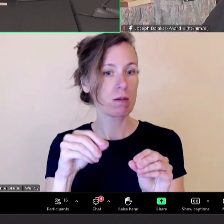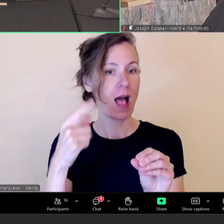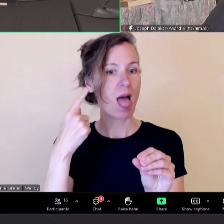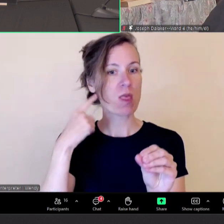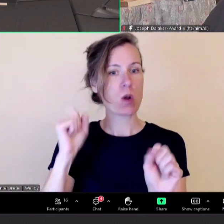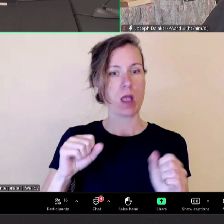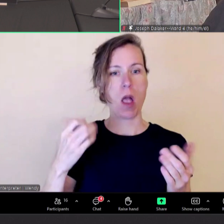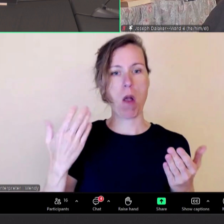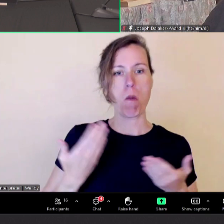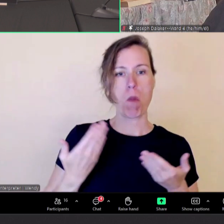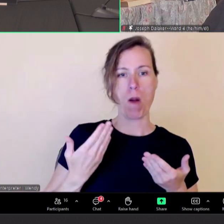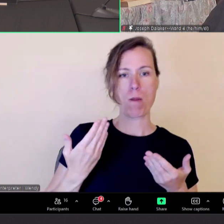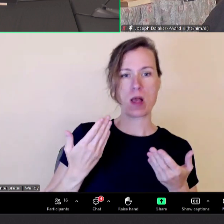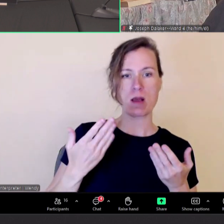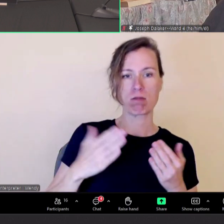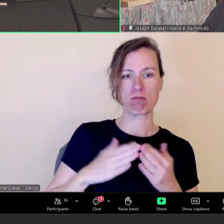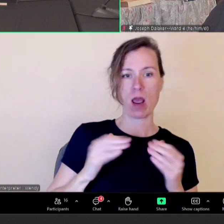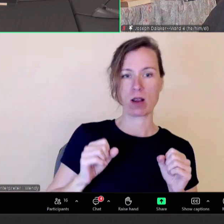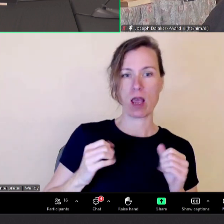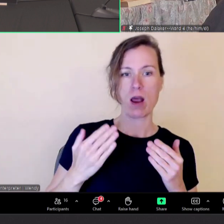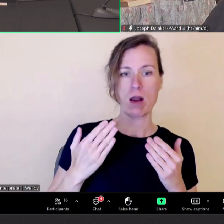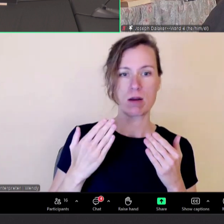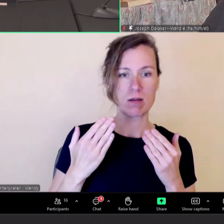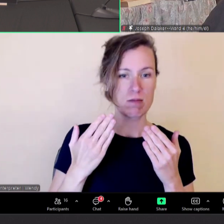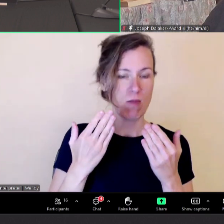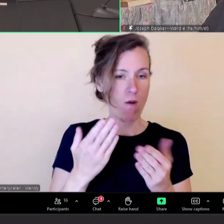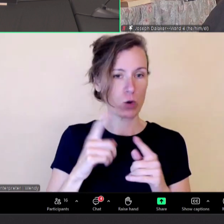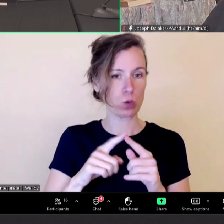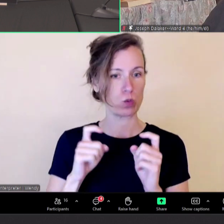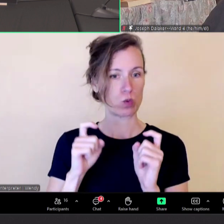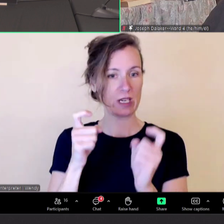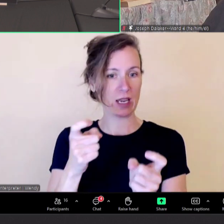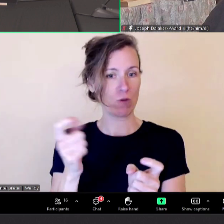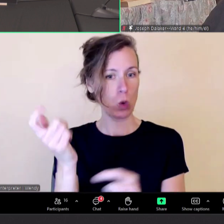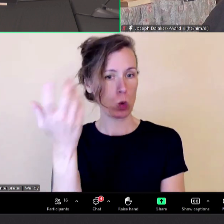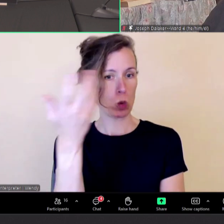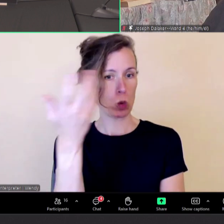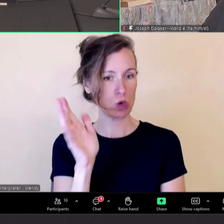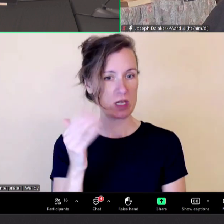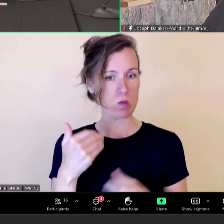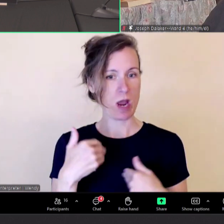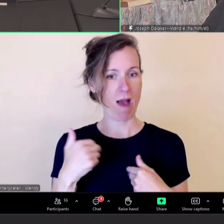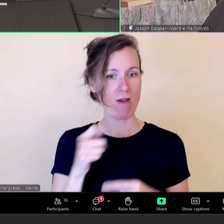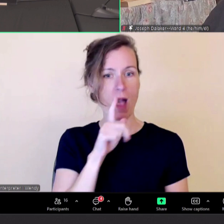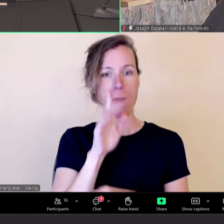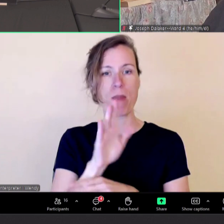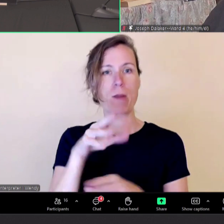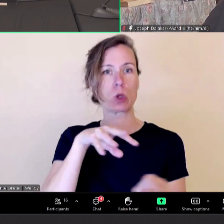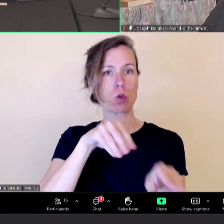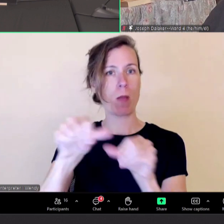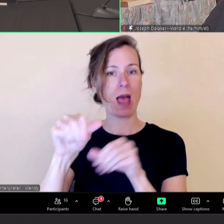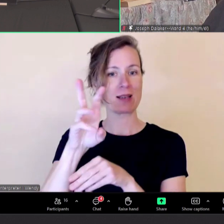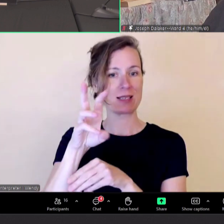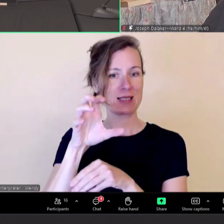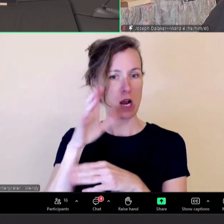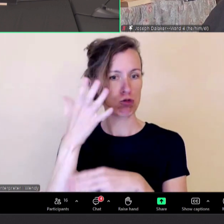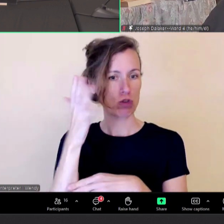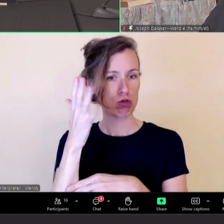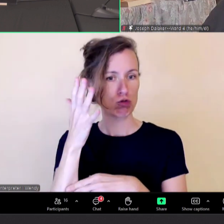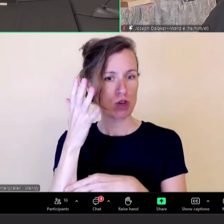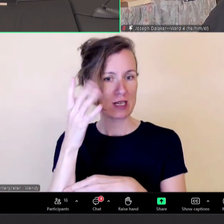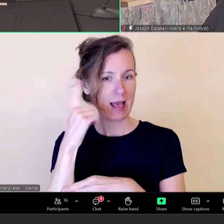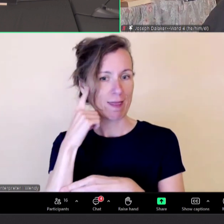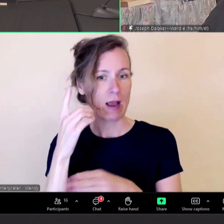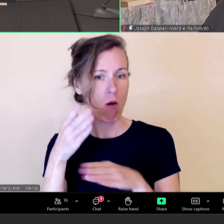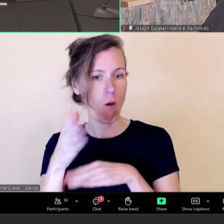commitment to plant 600 trees, I think, Mr. Brayman, over the course of the next 5 years. So we've got access to trees. Okay.